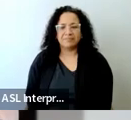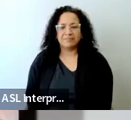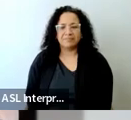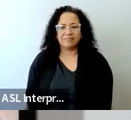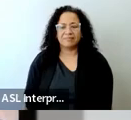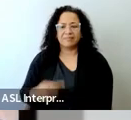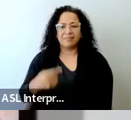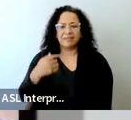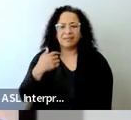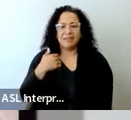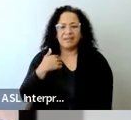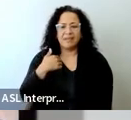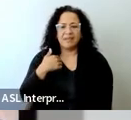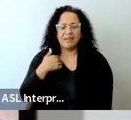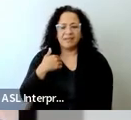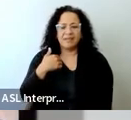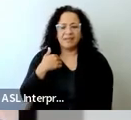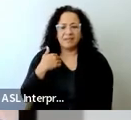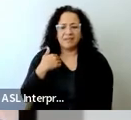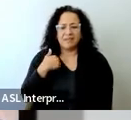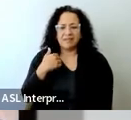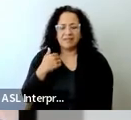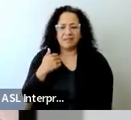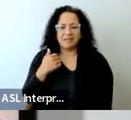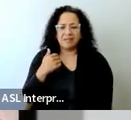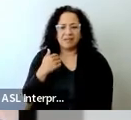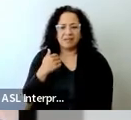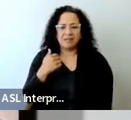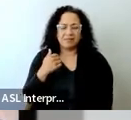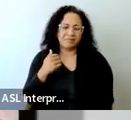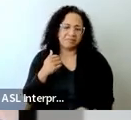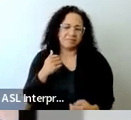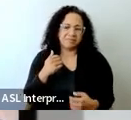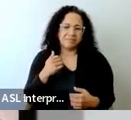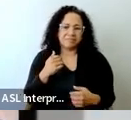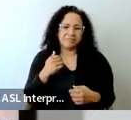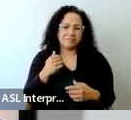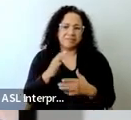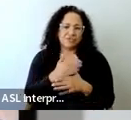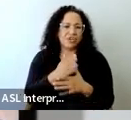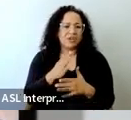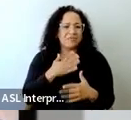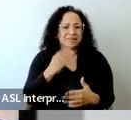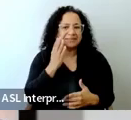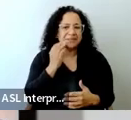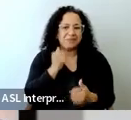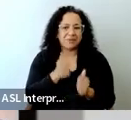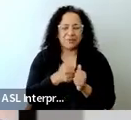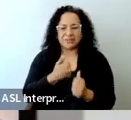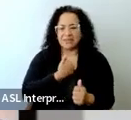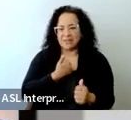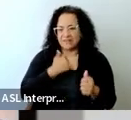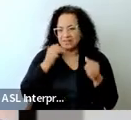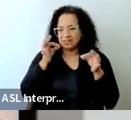I have a PowerPoint presentation to show up my experience with self-determination.